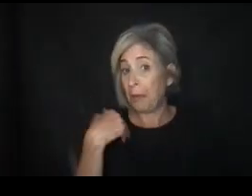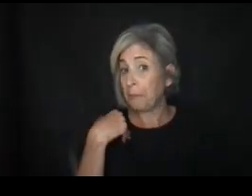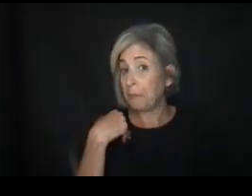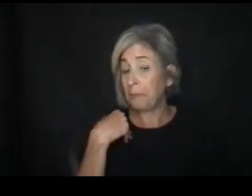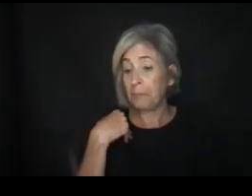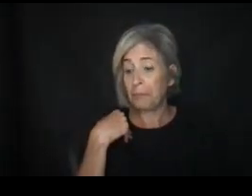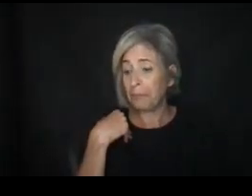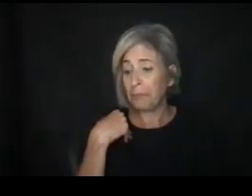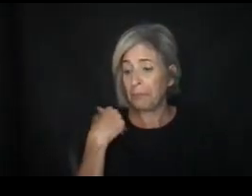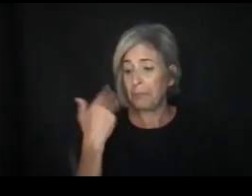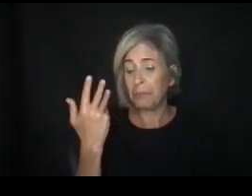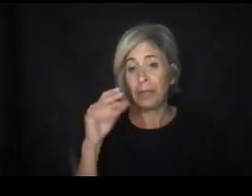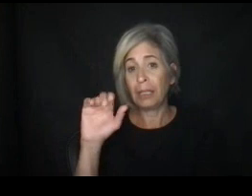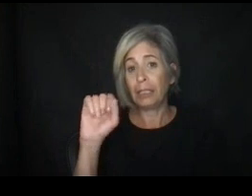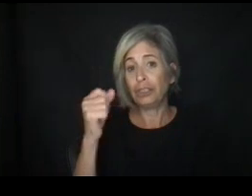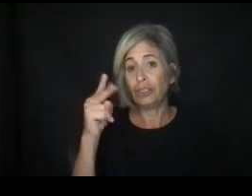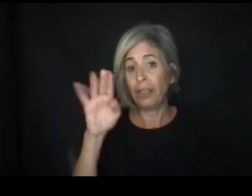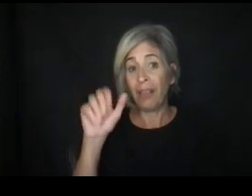Sheila.